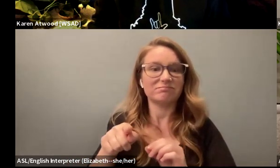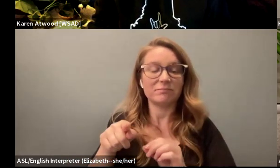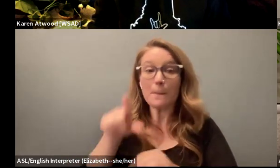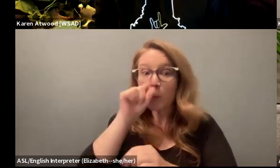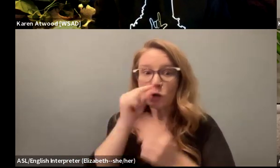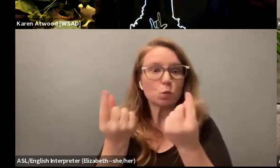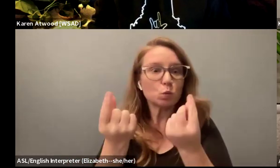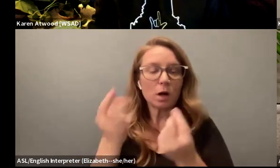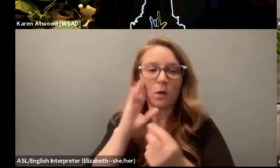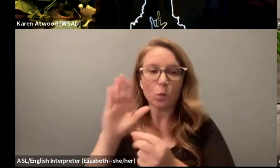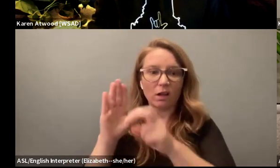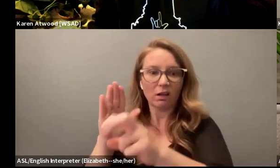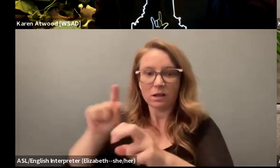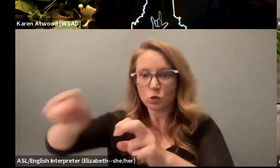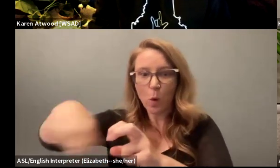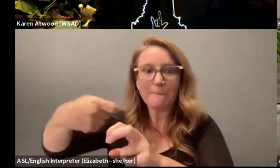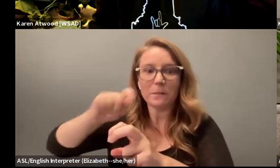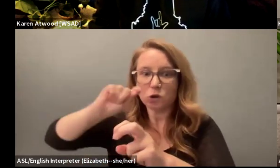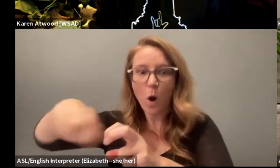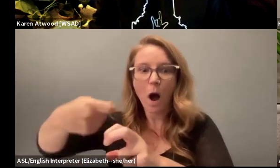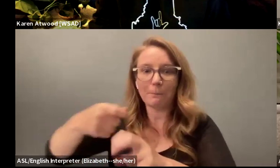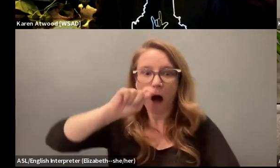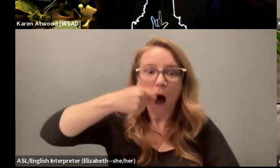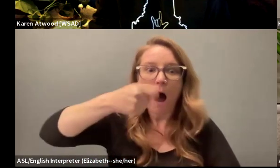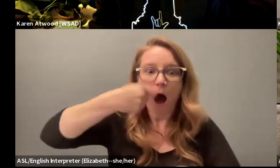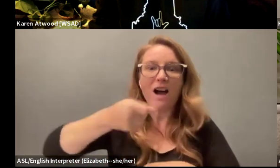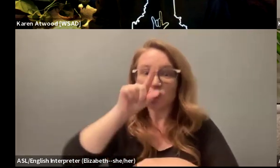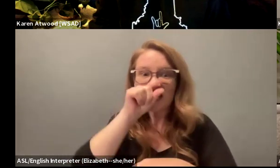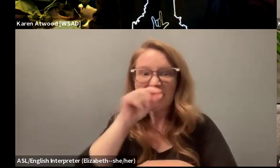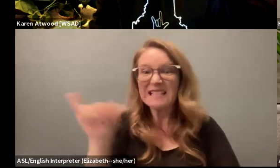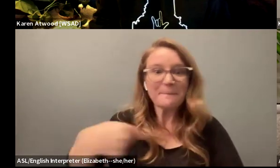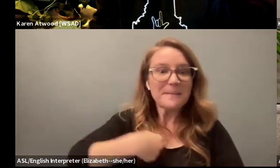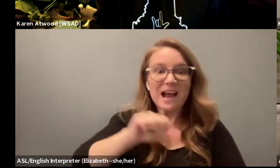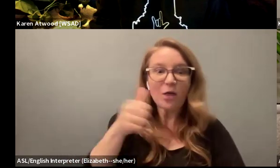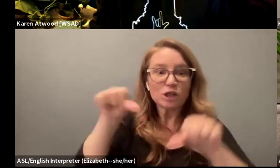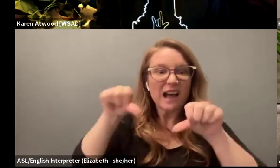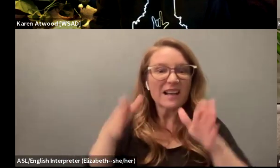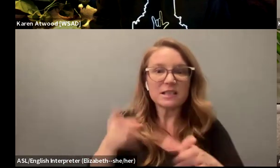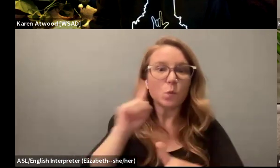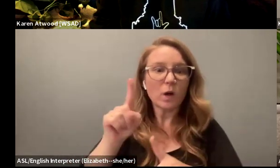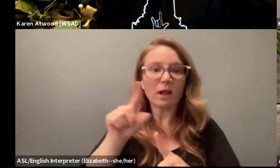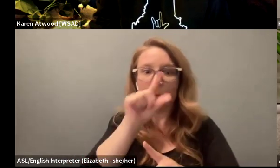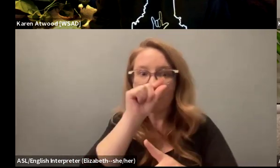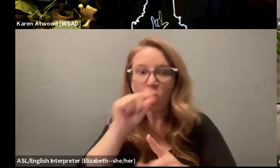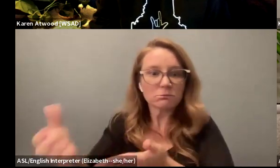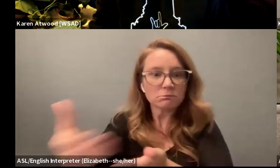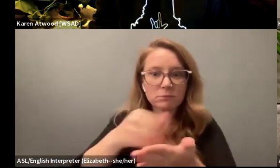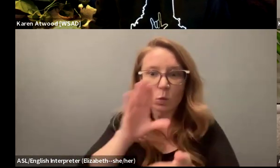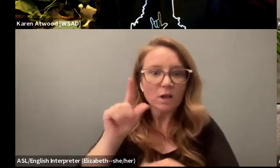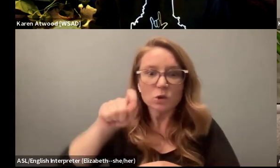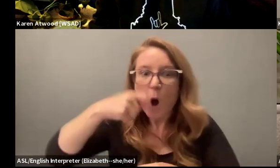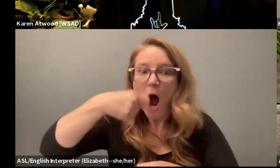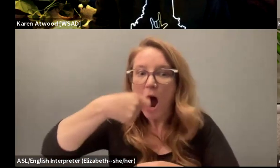birds, physically swabs chickens. There's a scientist just like me that goes out and swabs hundreds